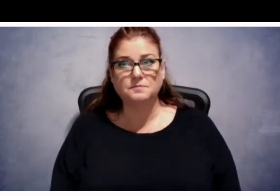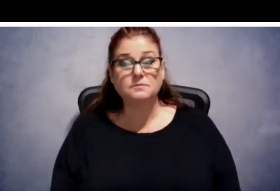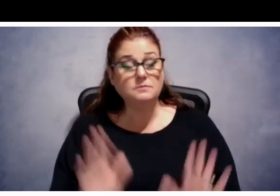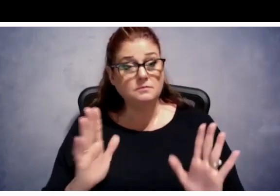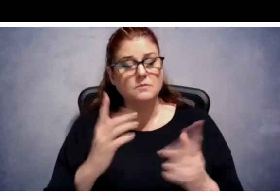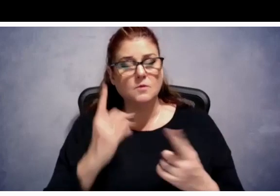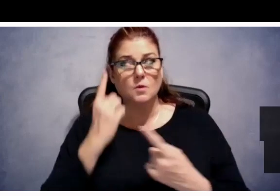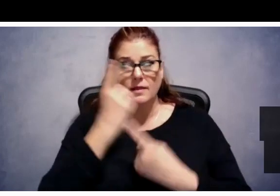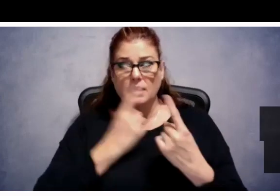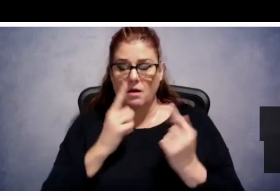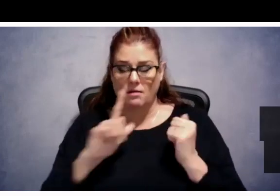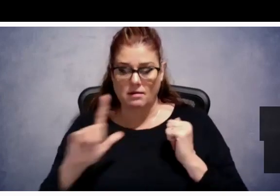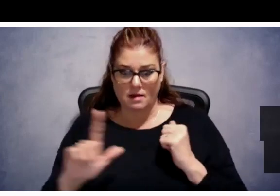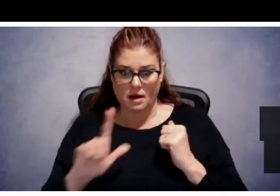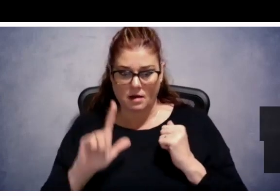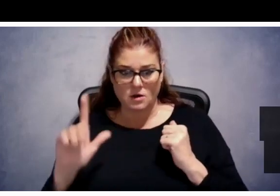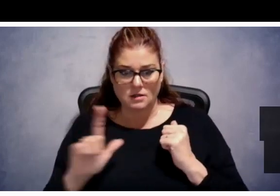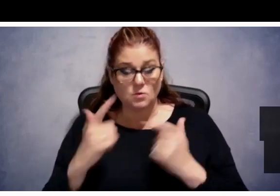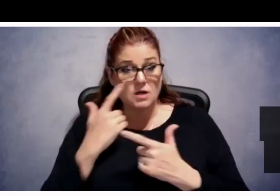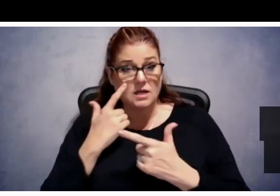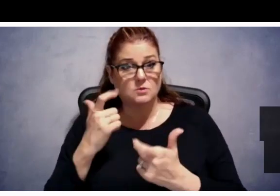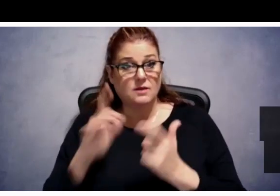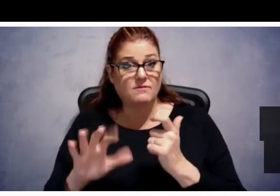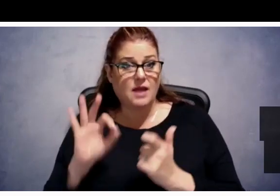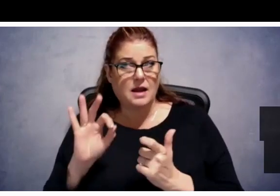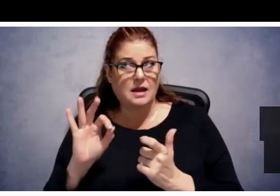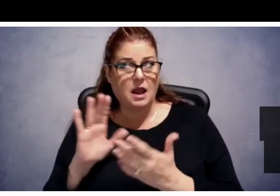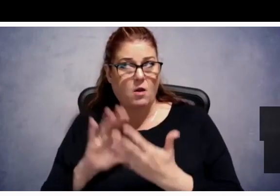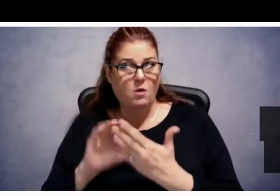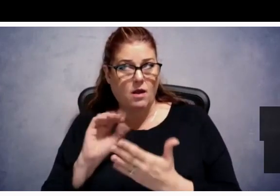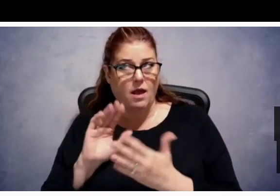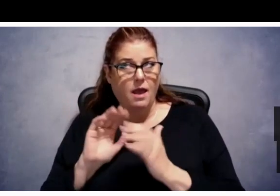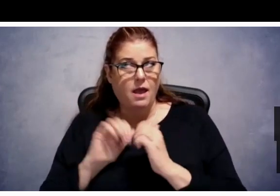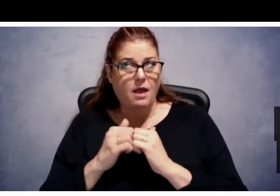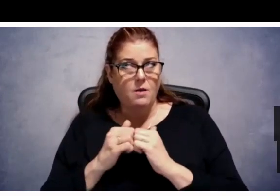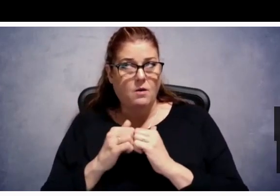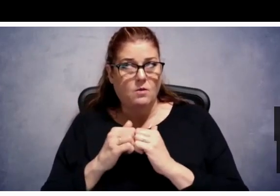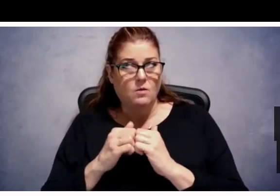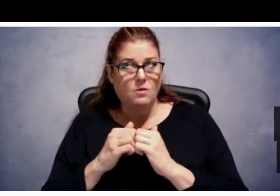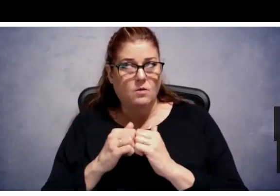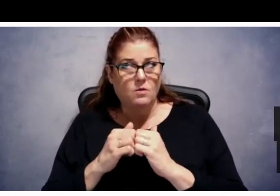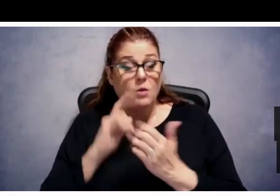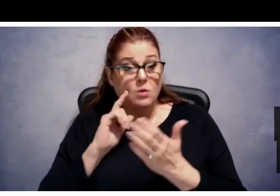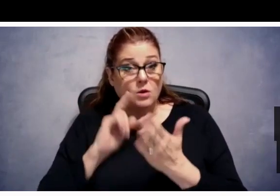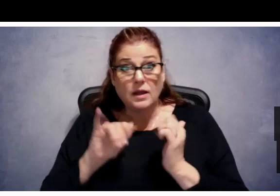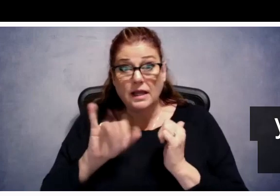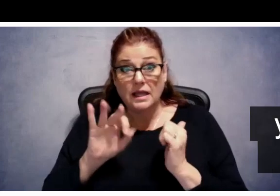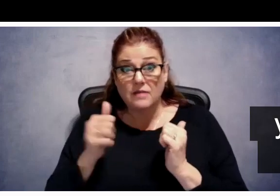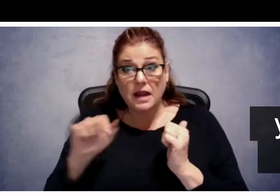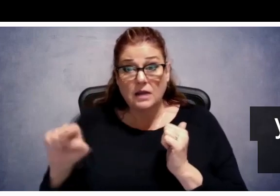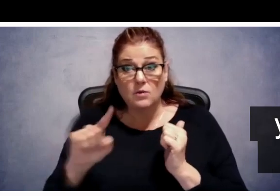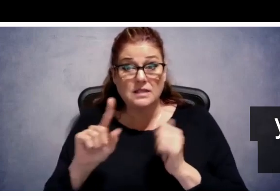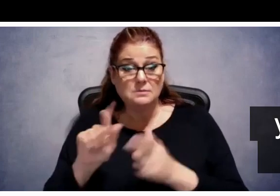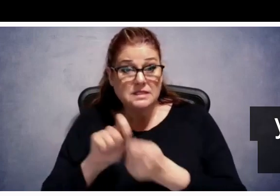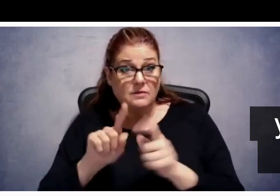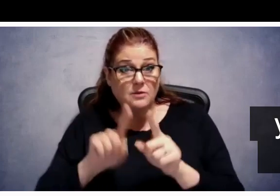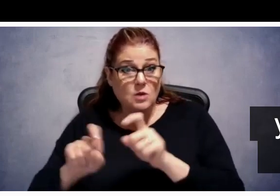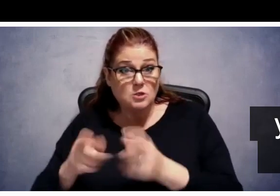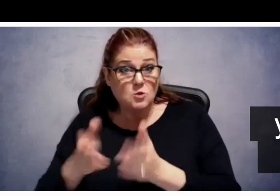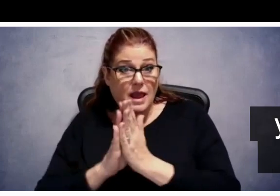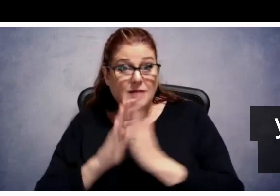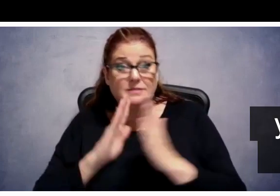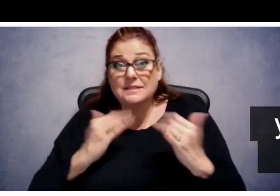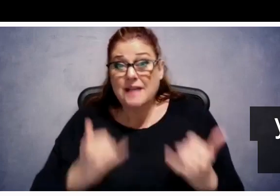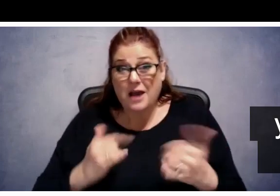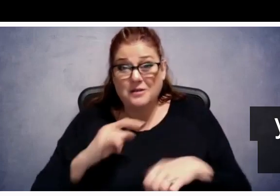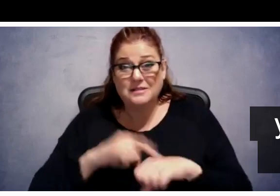think about libraries, we're interested in finding out how that, and I also want to note if anybody has a specific question you want to ask, now is the time to